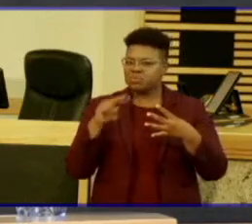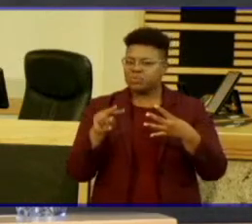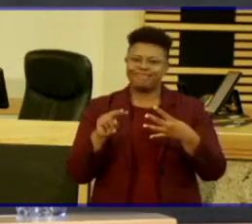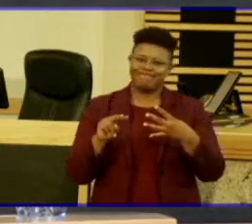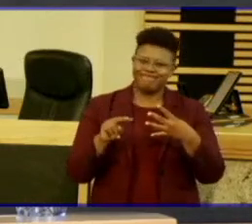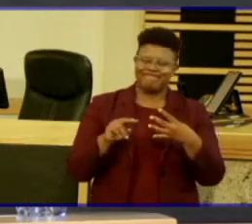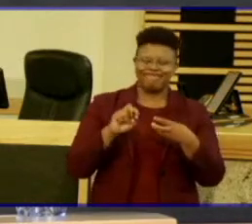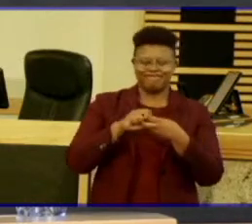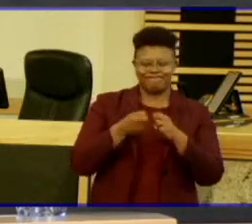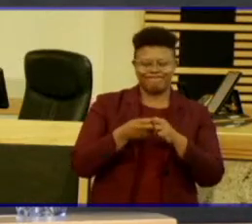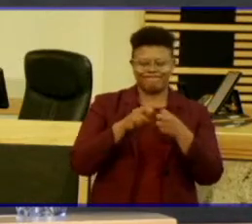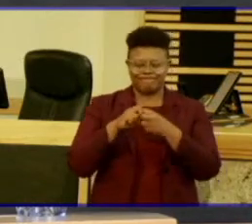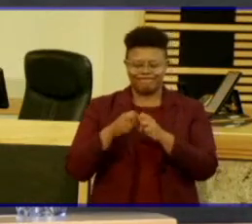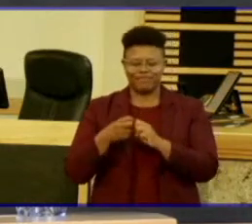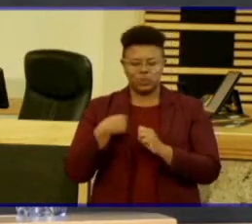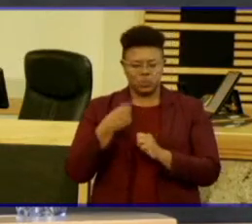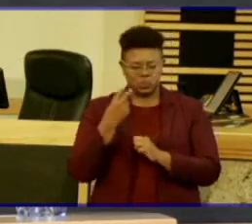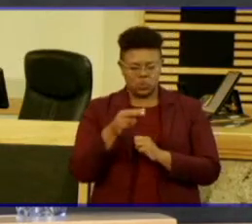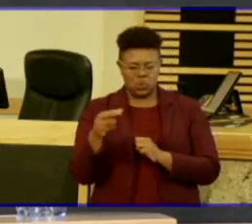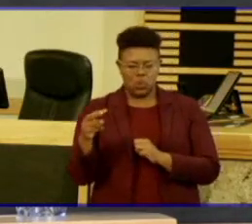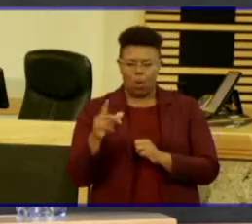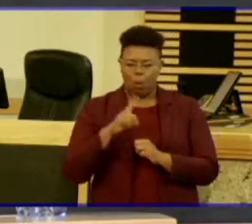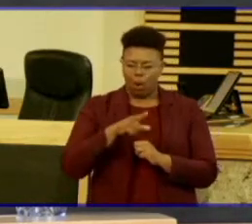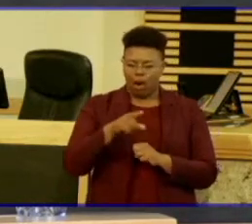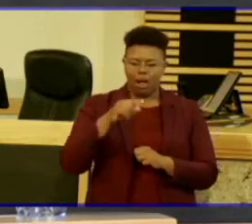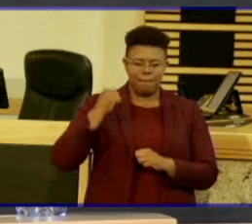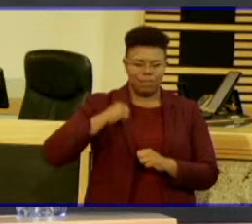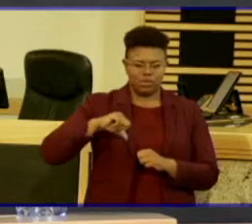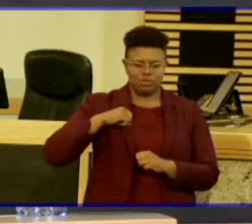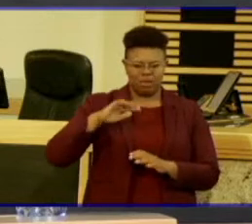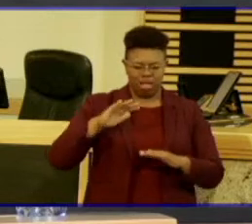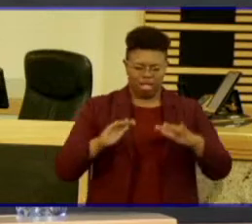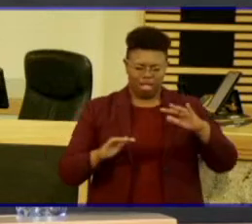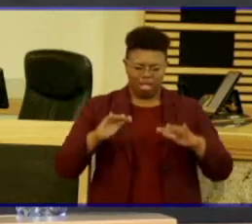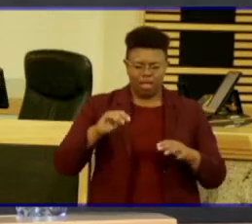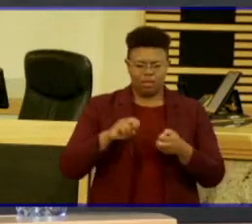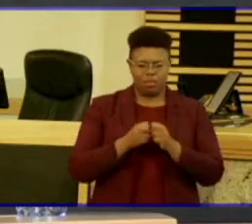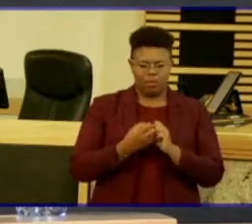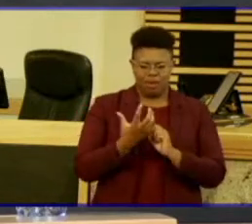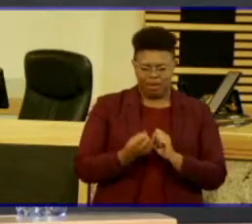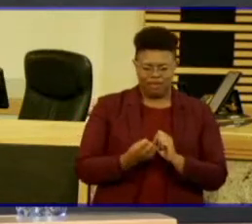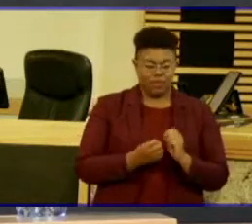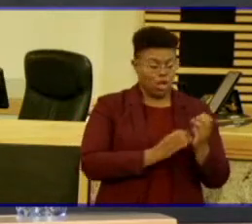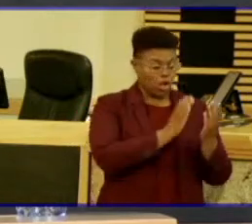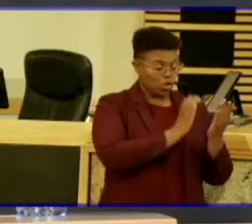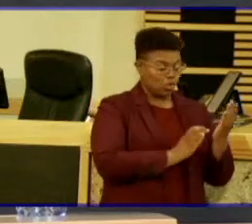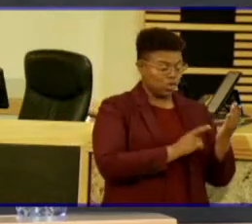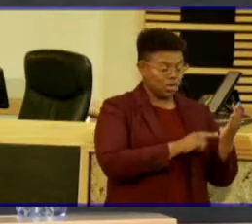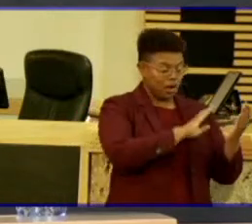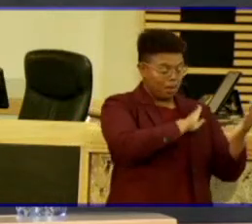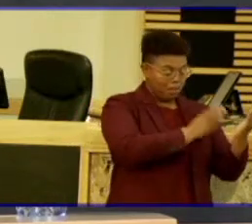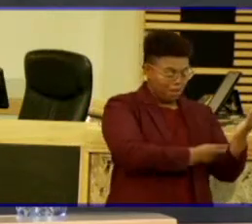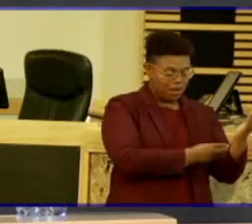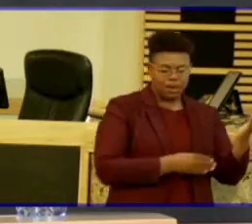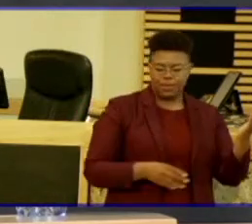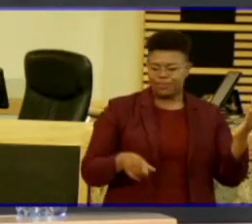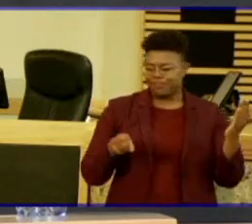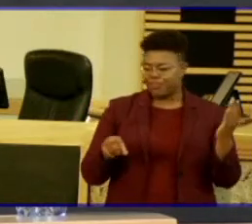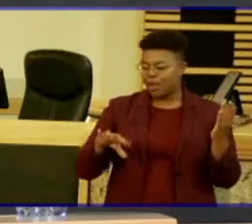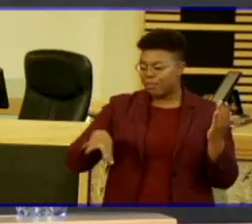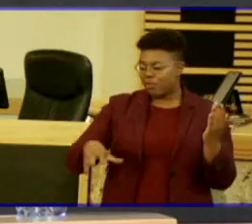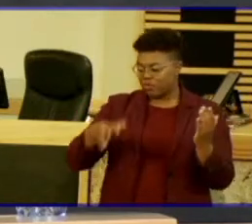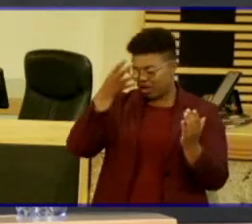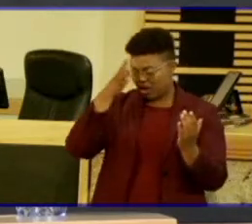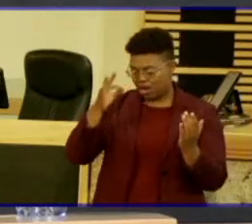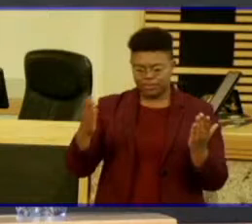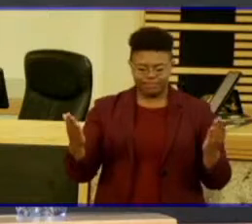the problems that cause instability in our municipalities. And in line with our constitutional mandate, the provincial government will intensify support